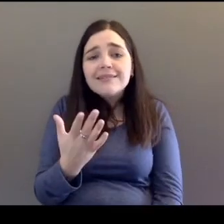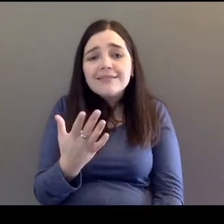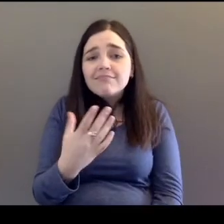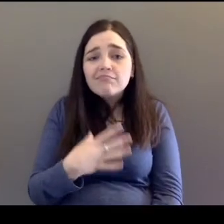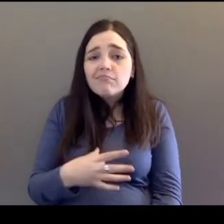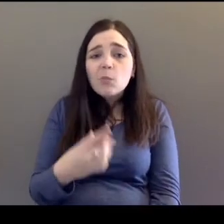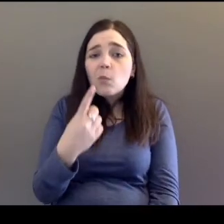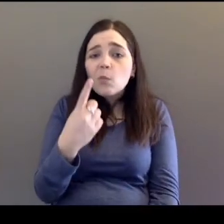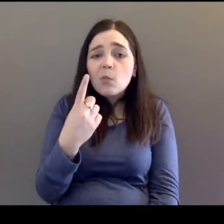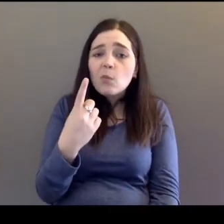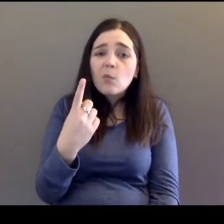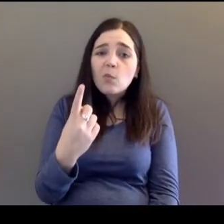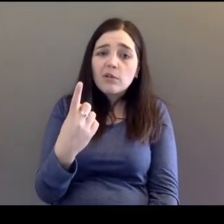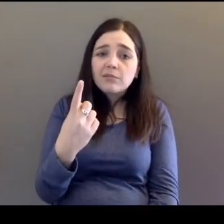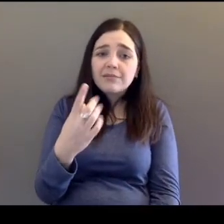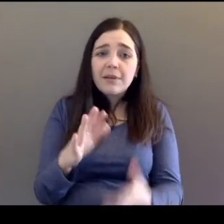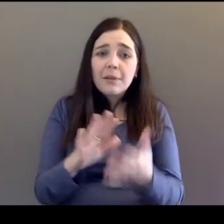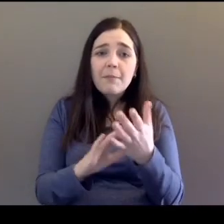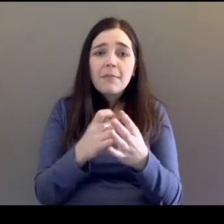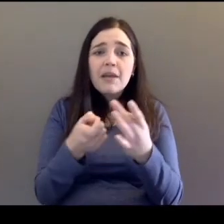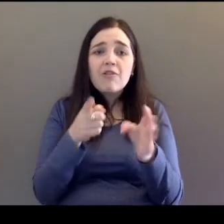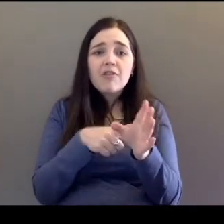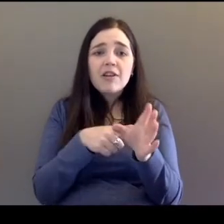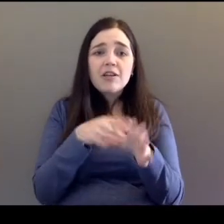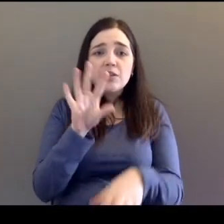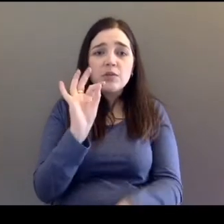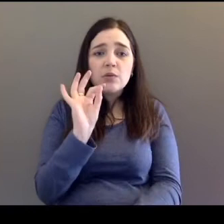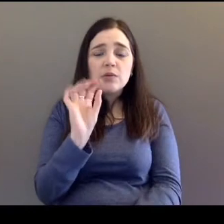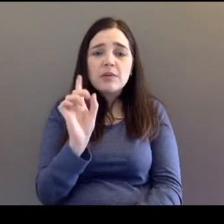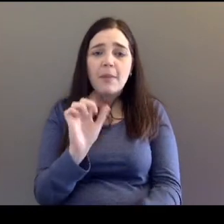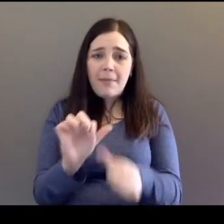one. Mary has chosen what is better."